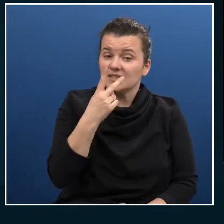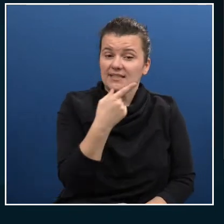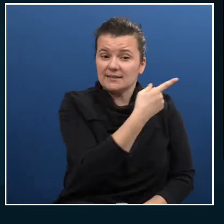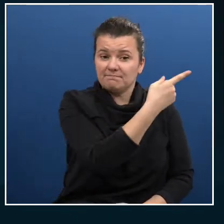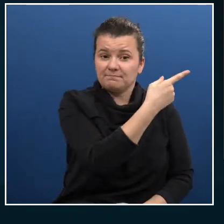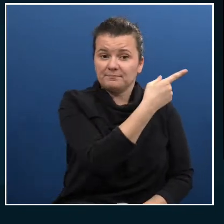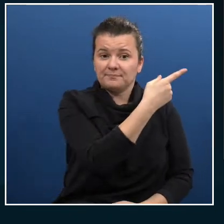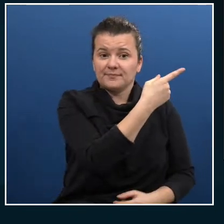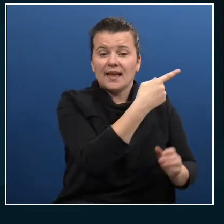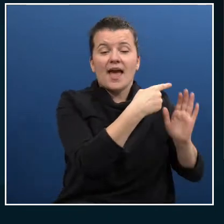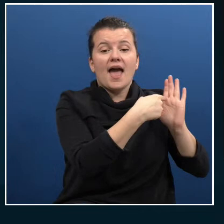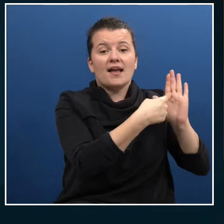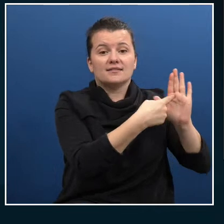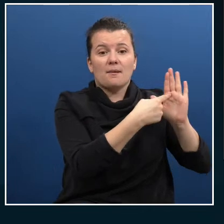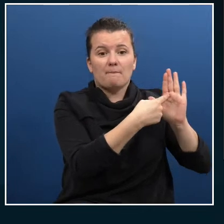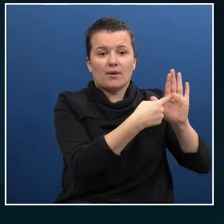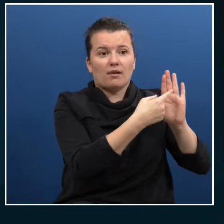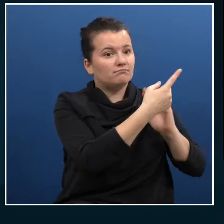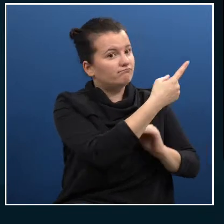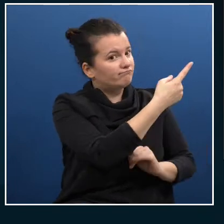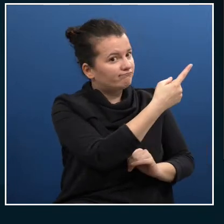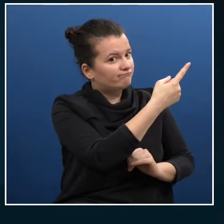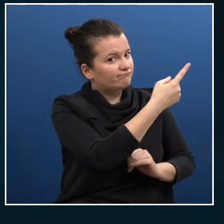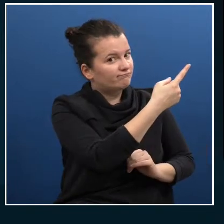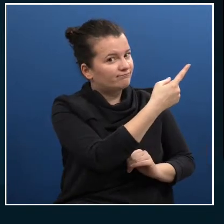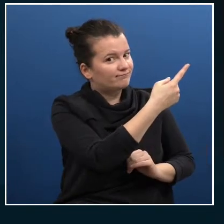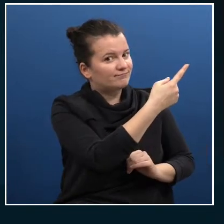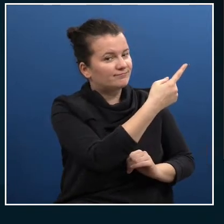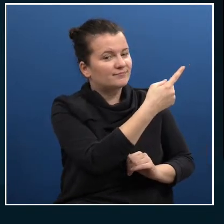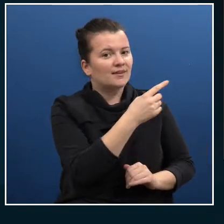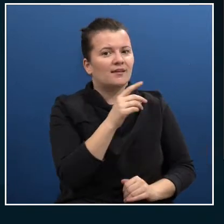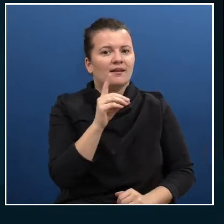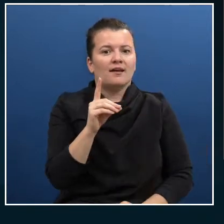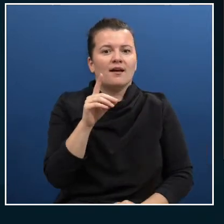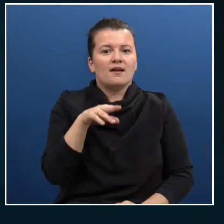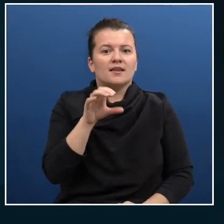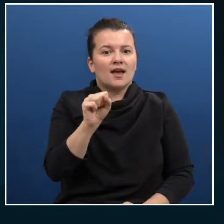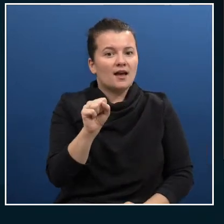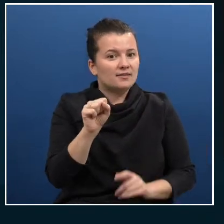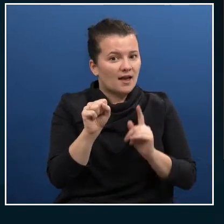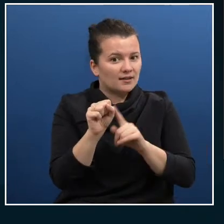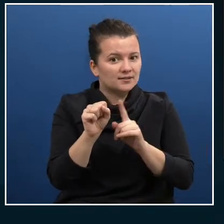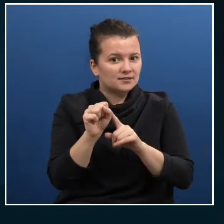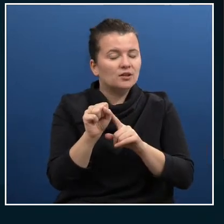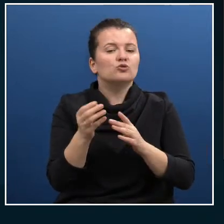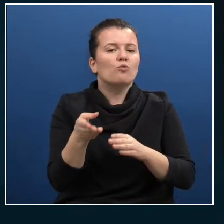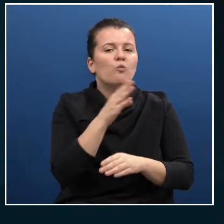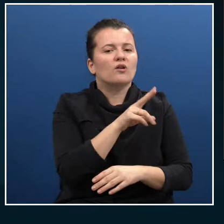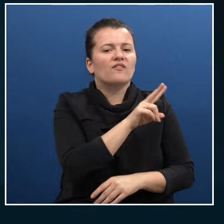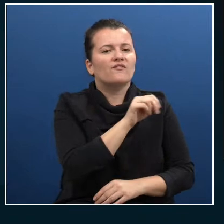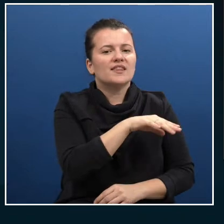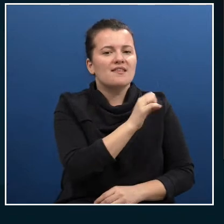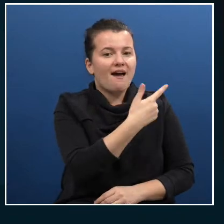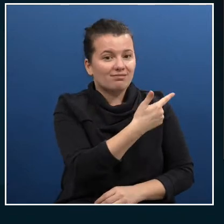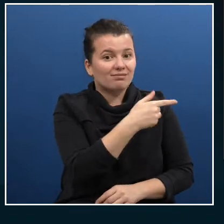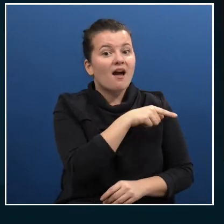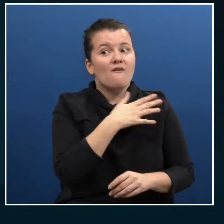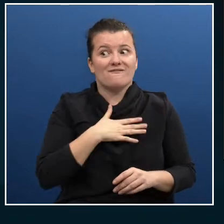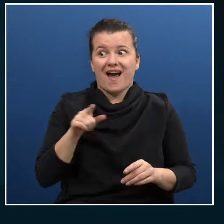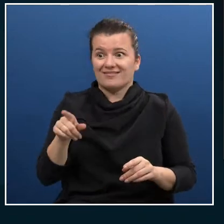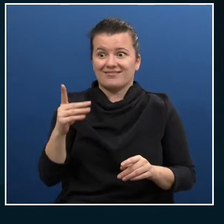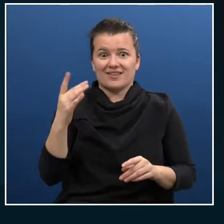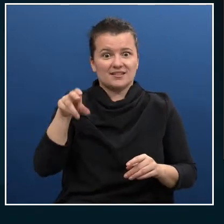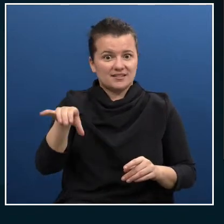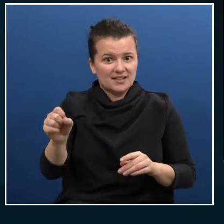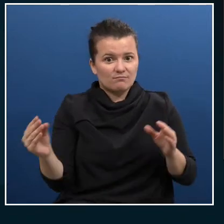just a quick way for me to add a DNS server registration to my VNet, which is one of the prerequisites for